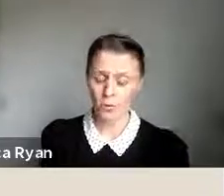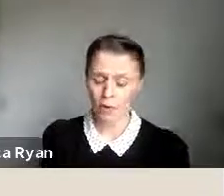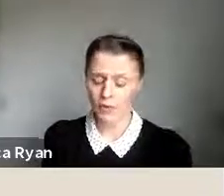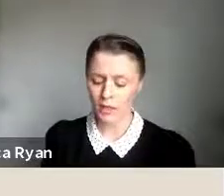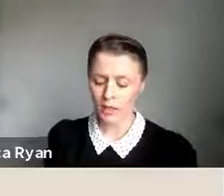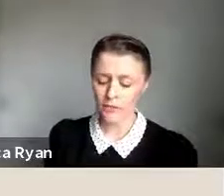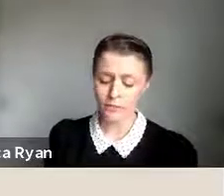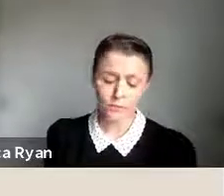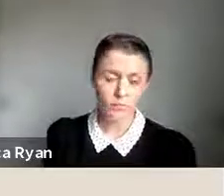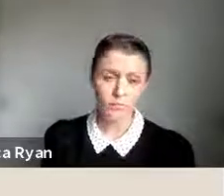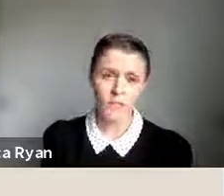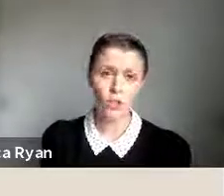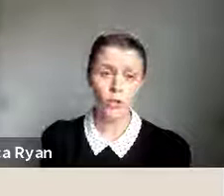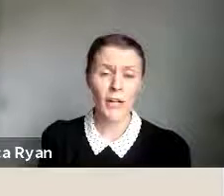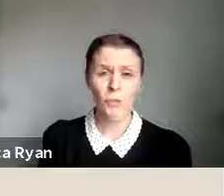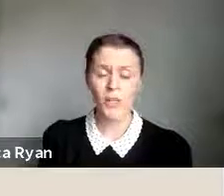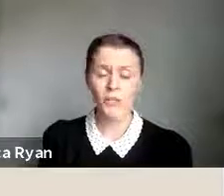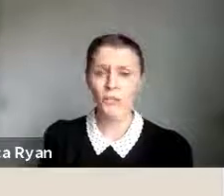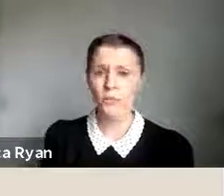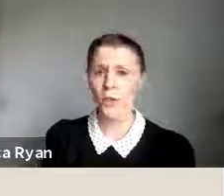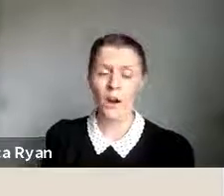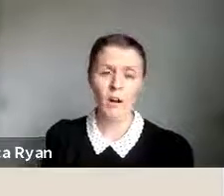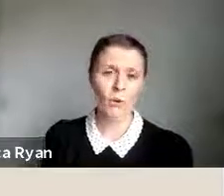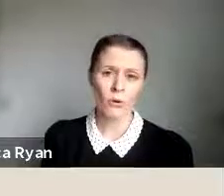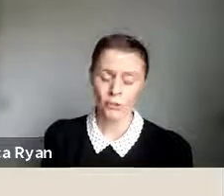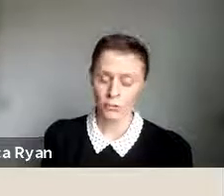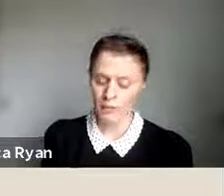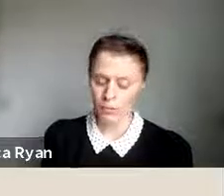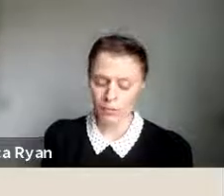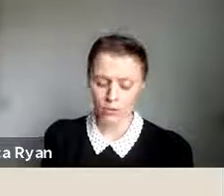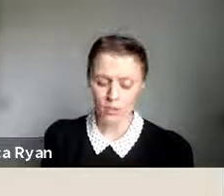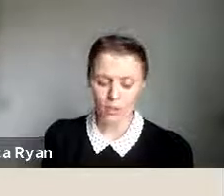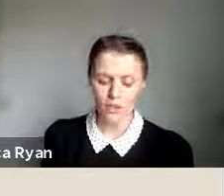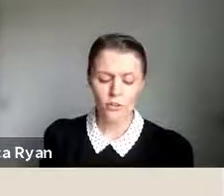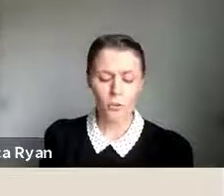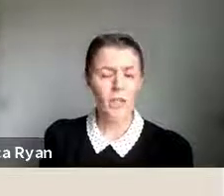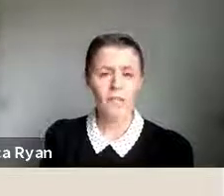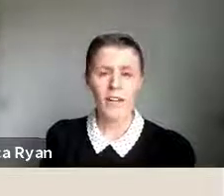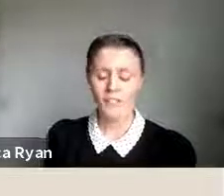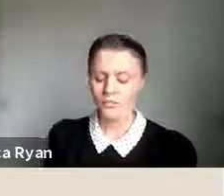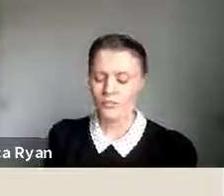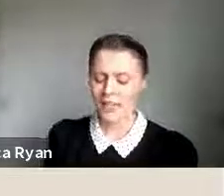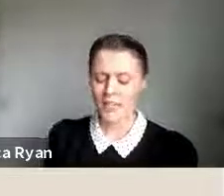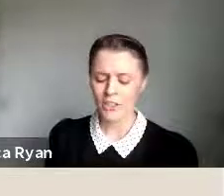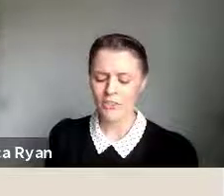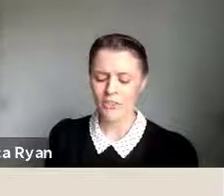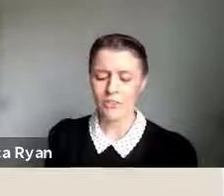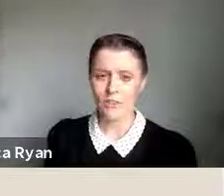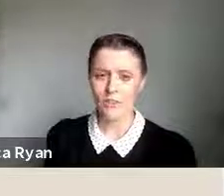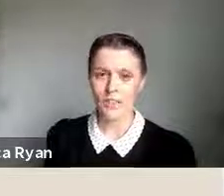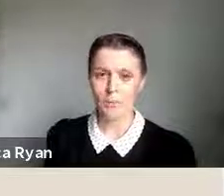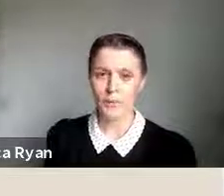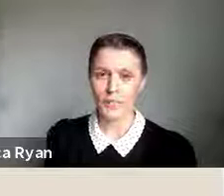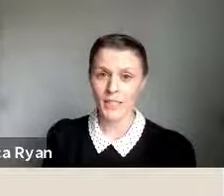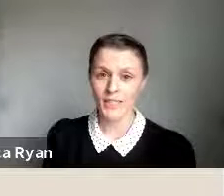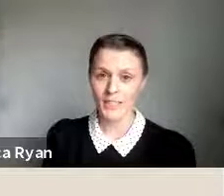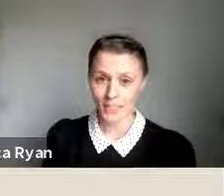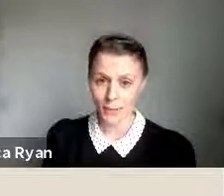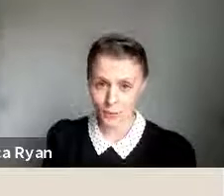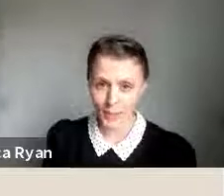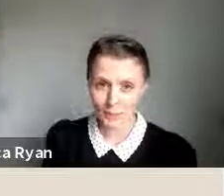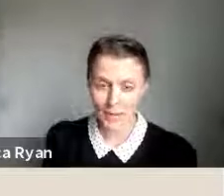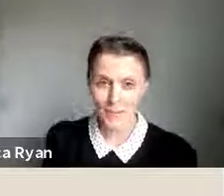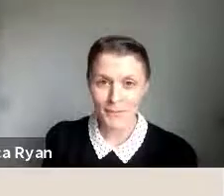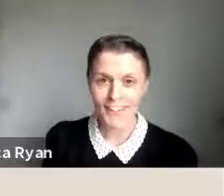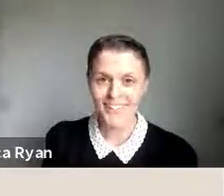funerals of people that we love, graduations, whether our own or other people's, sporting events, vacations, the ability to